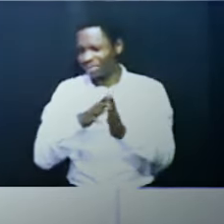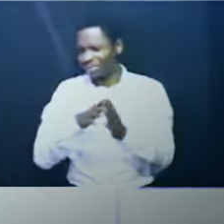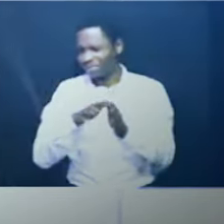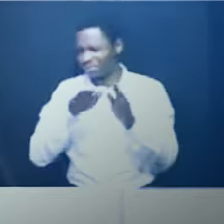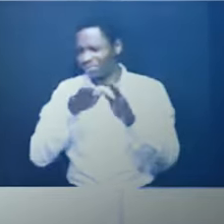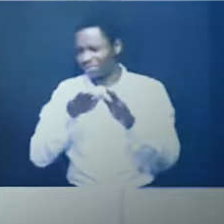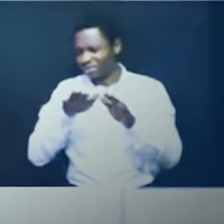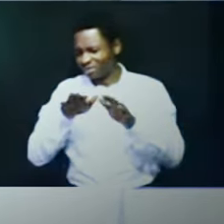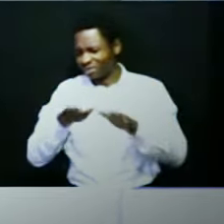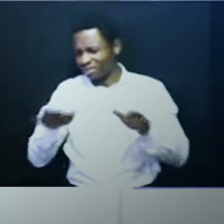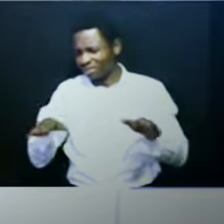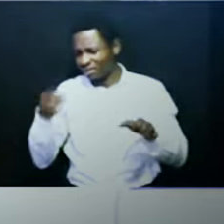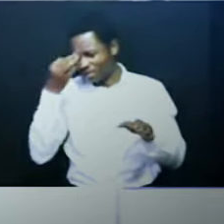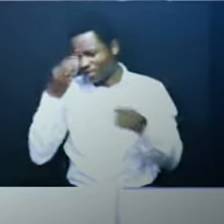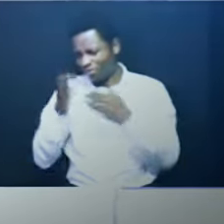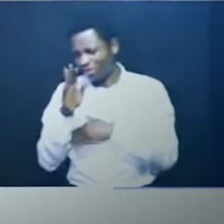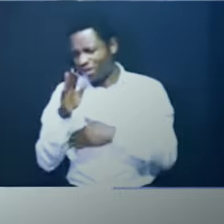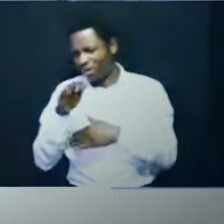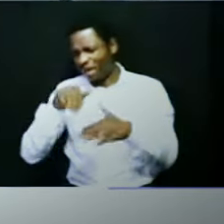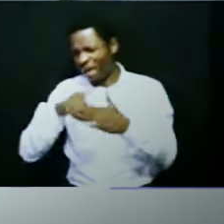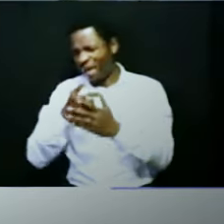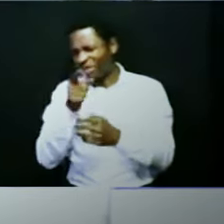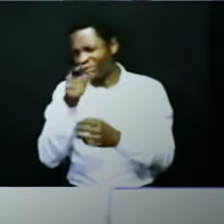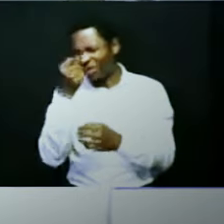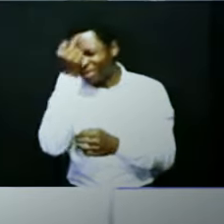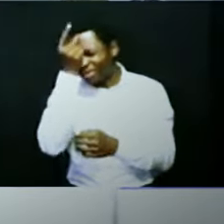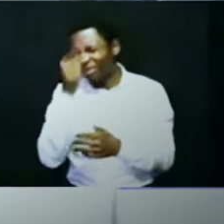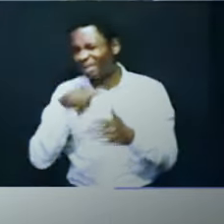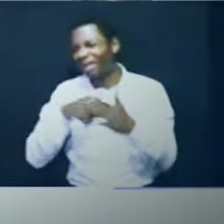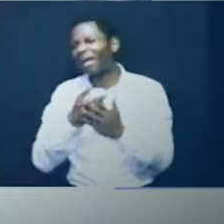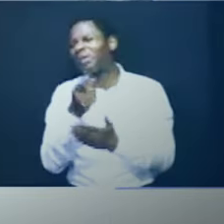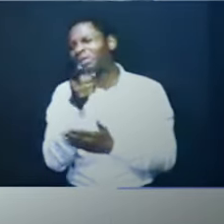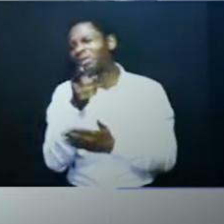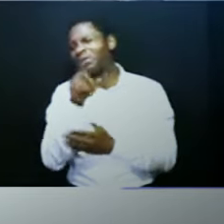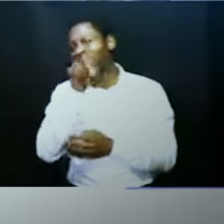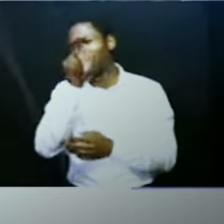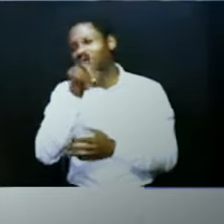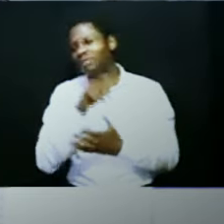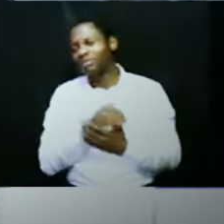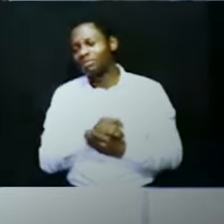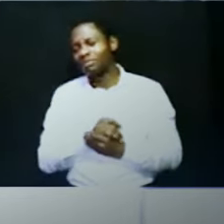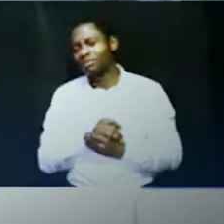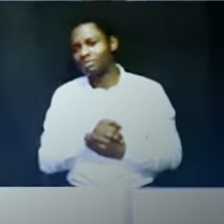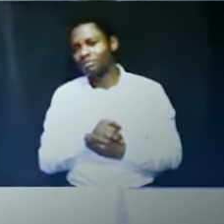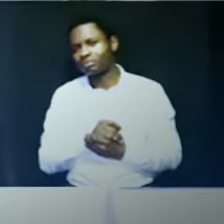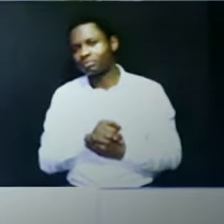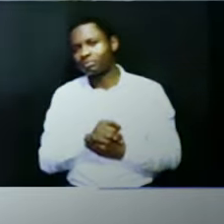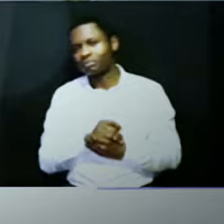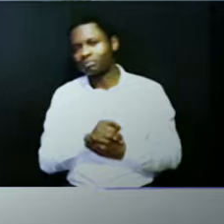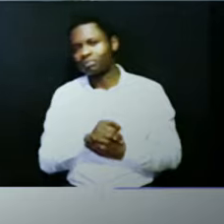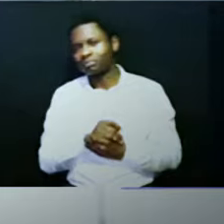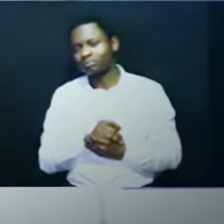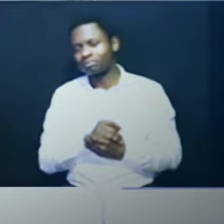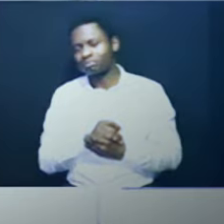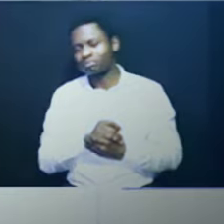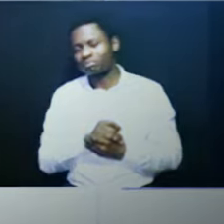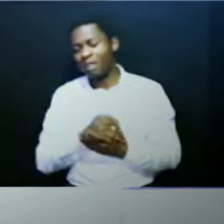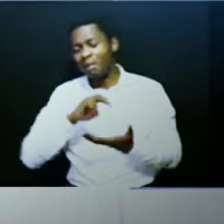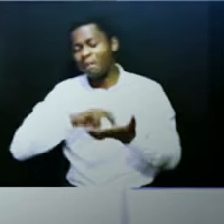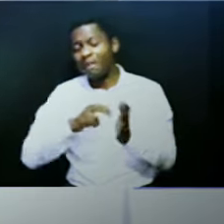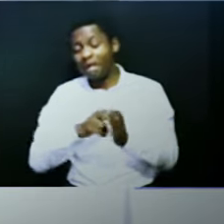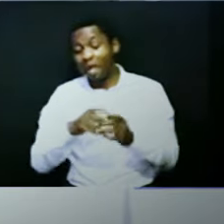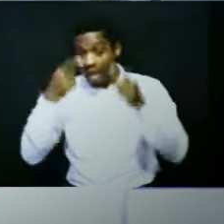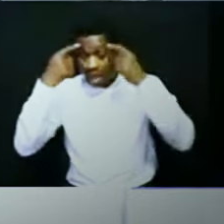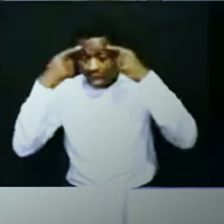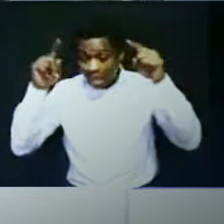his say kasa wuyo nyame ba edien na we kirema wo. It means success basic for all